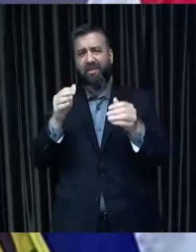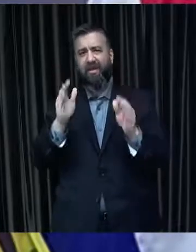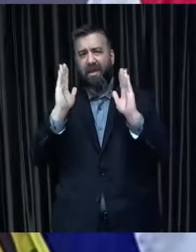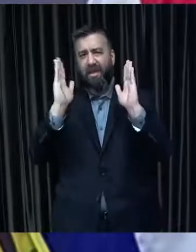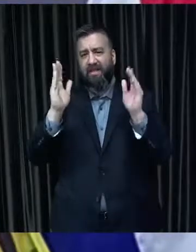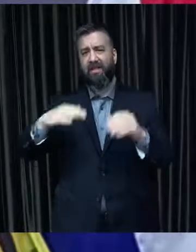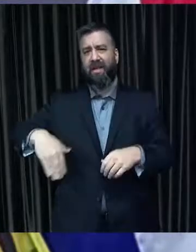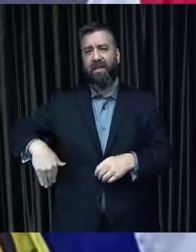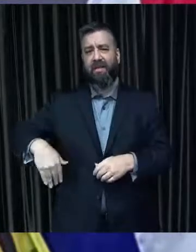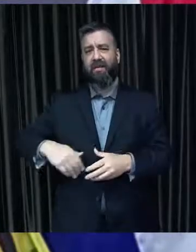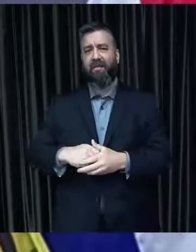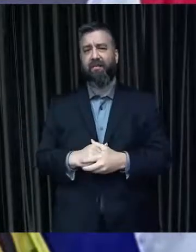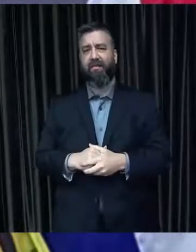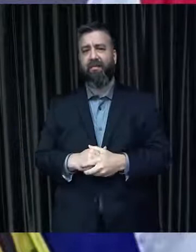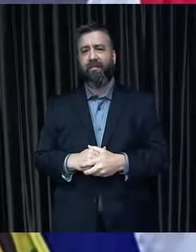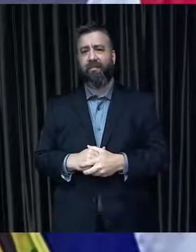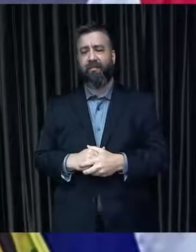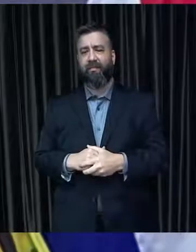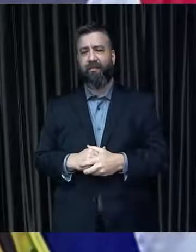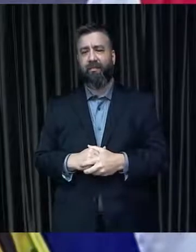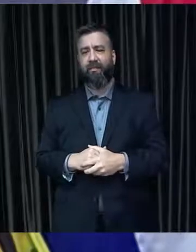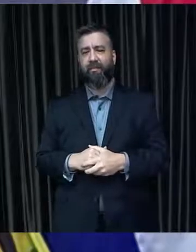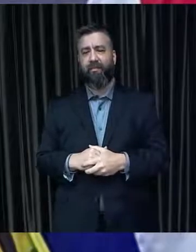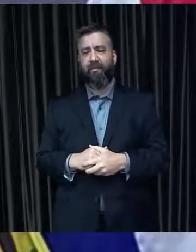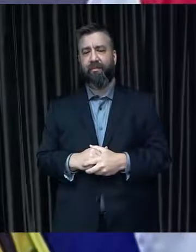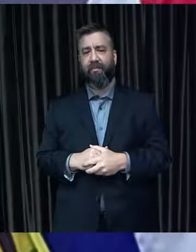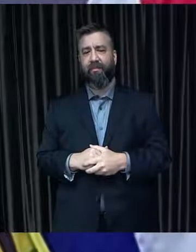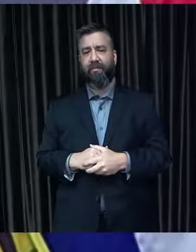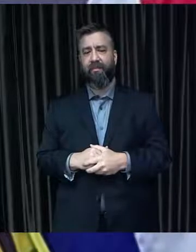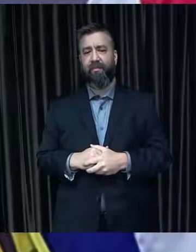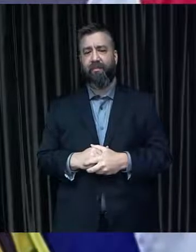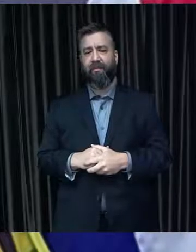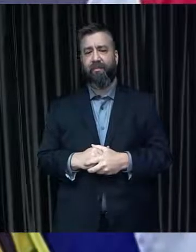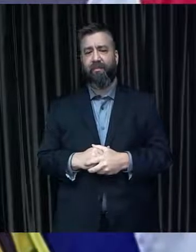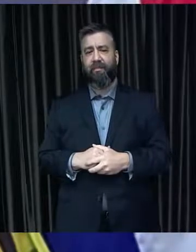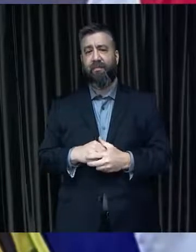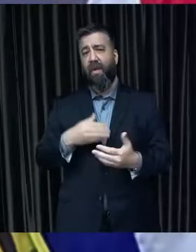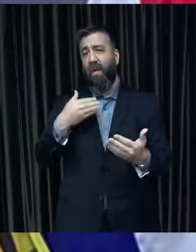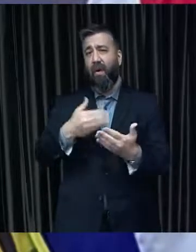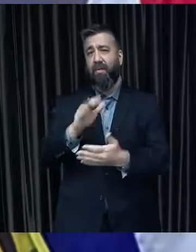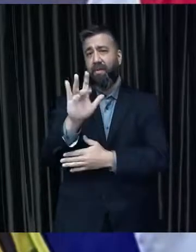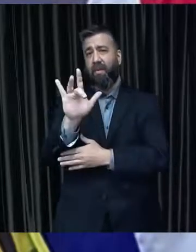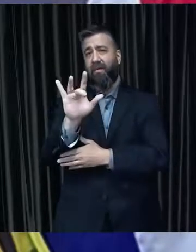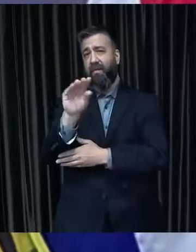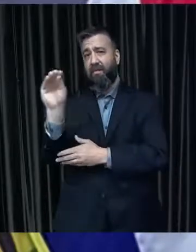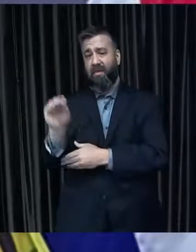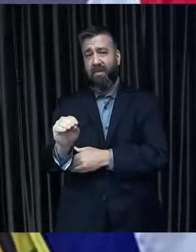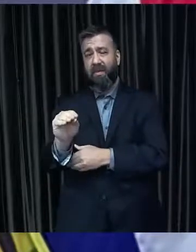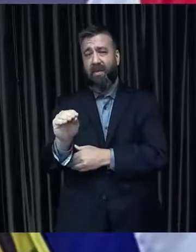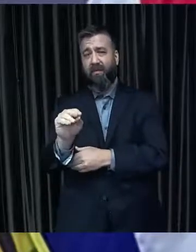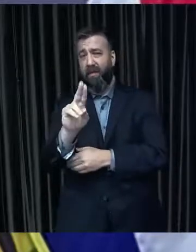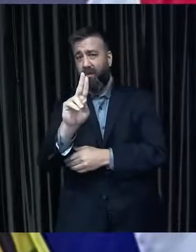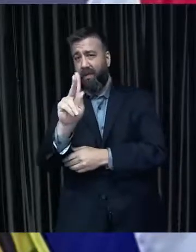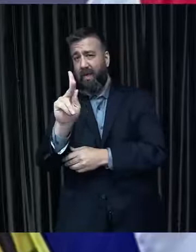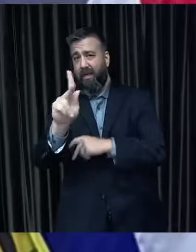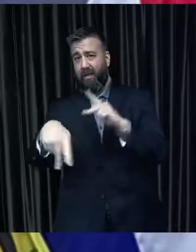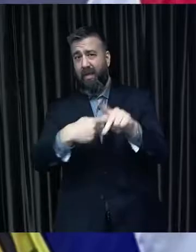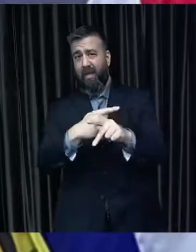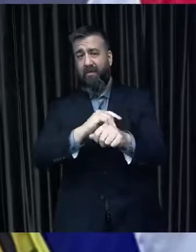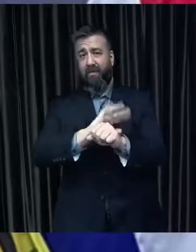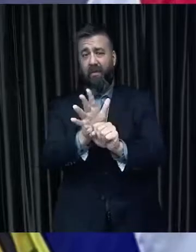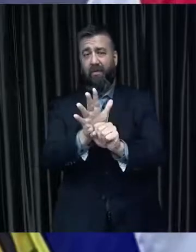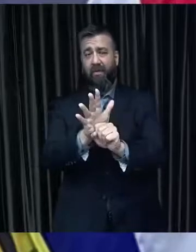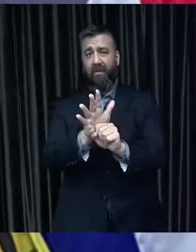the incidence, almost 25% of the UK variant in our community in the Coldwater Creek watershed, which is